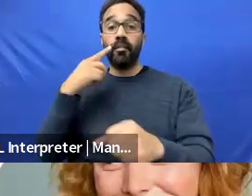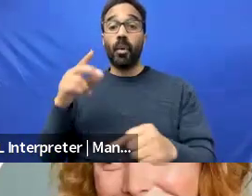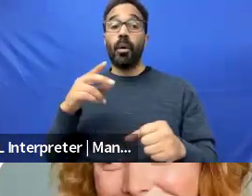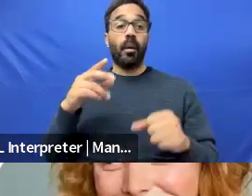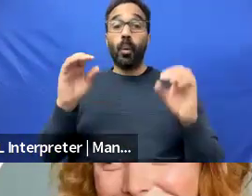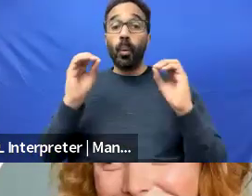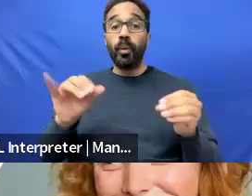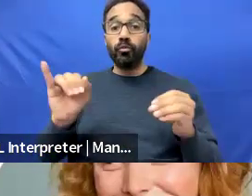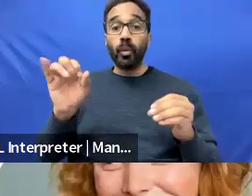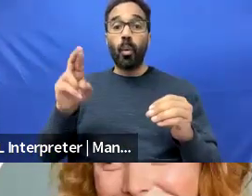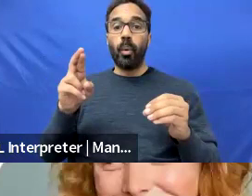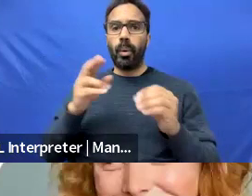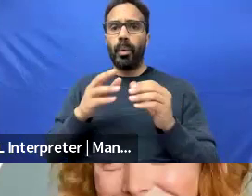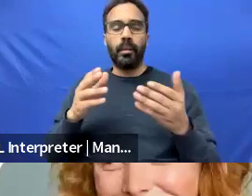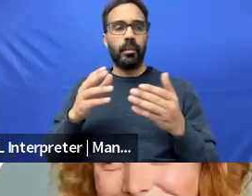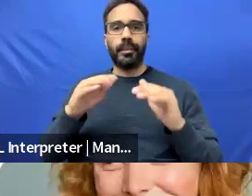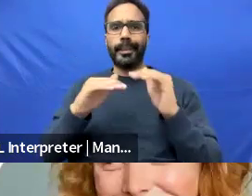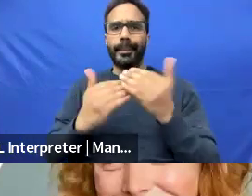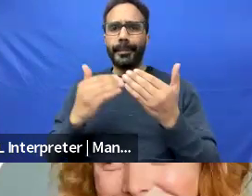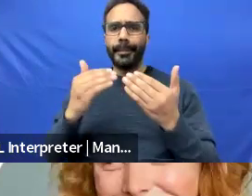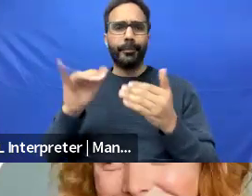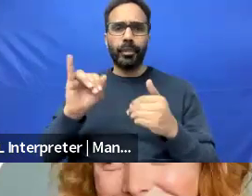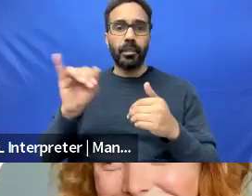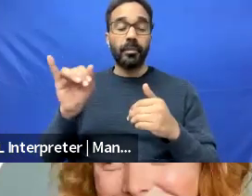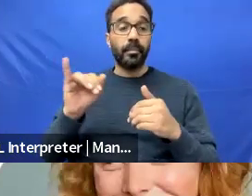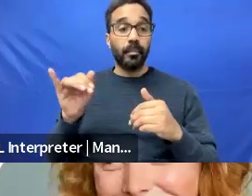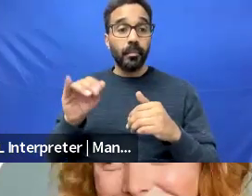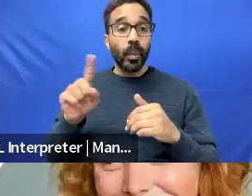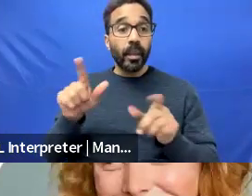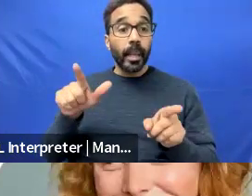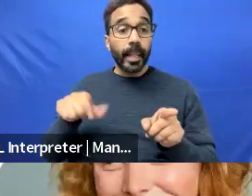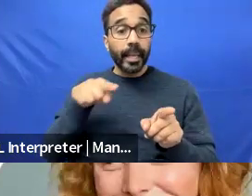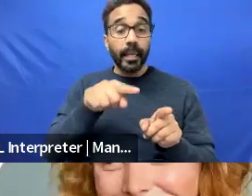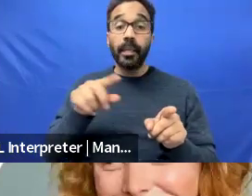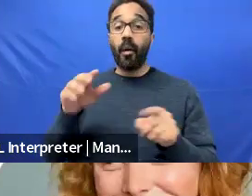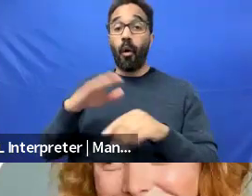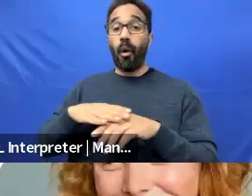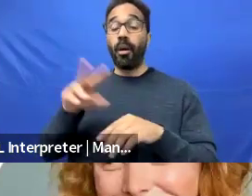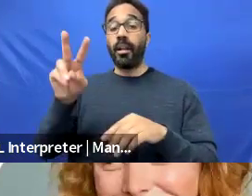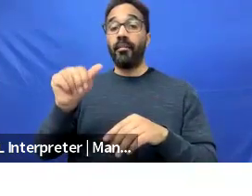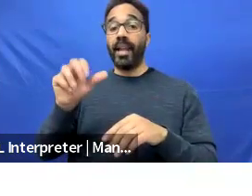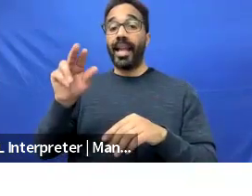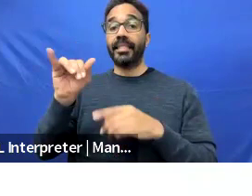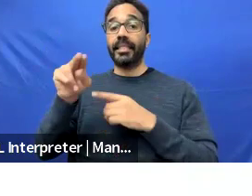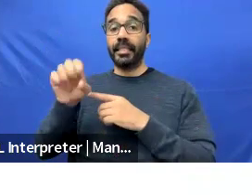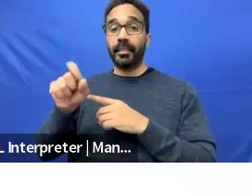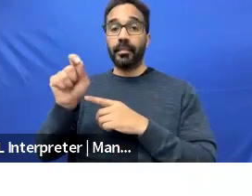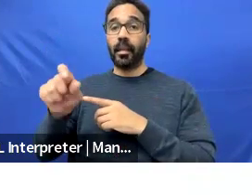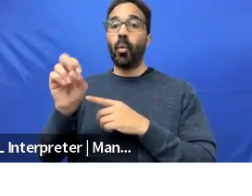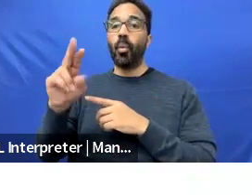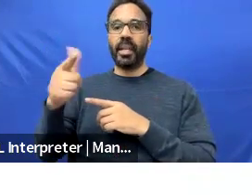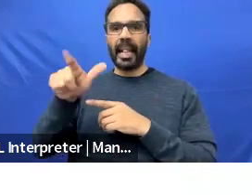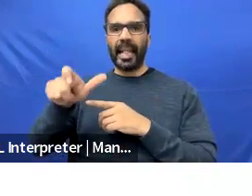have to click this Bridge Access Program link when you go to vaccines.org. So the next slide, we're going to kind of walk you